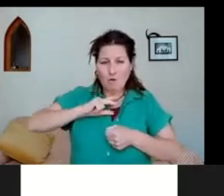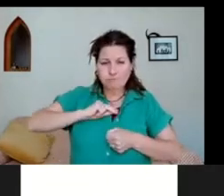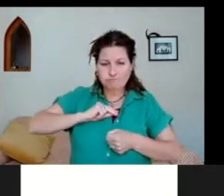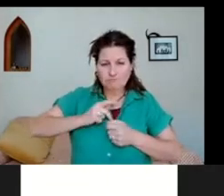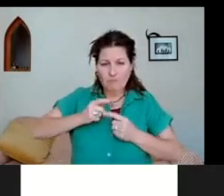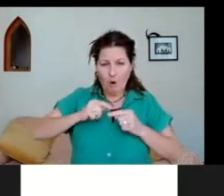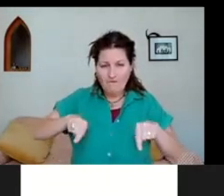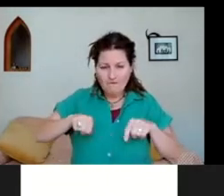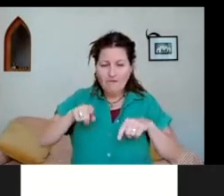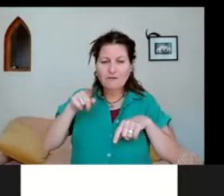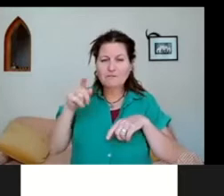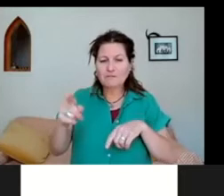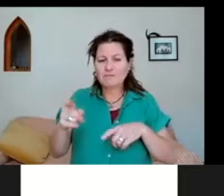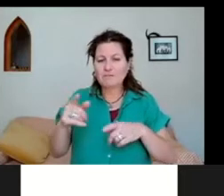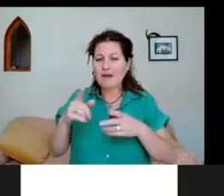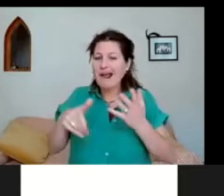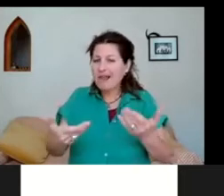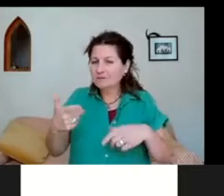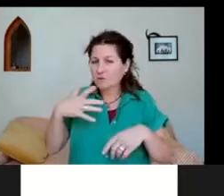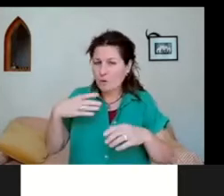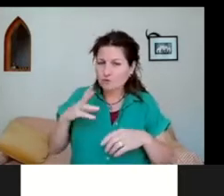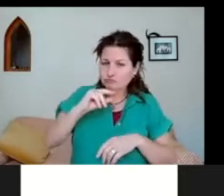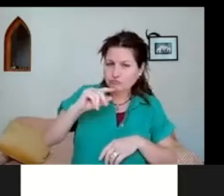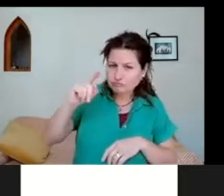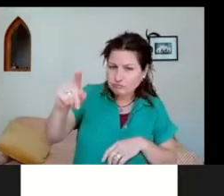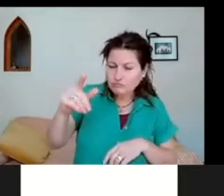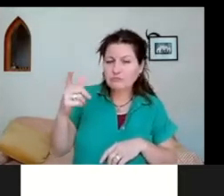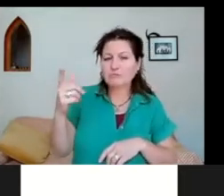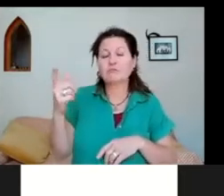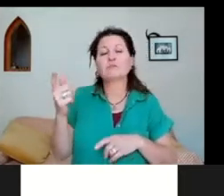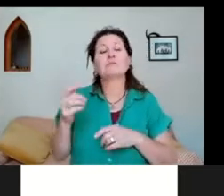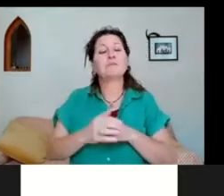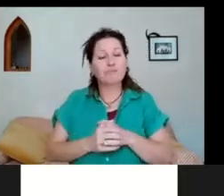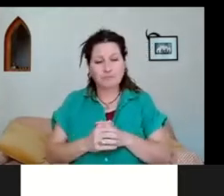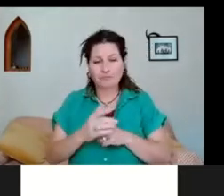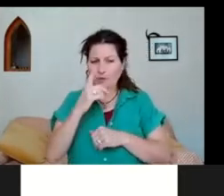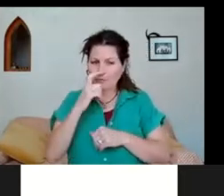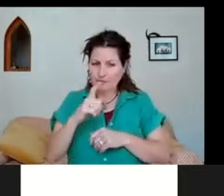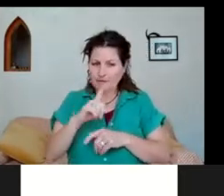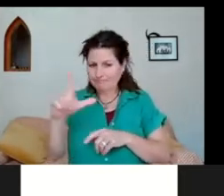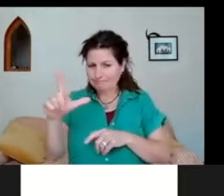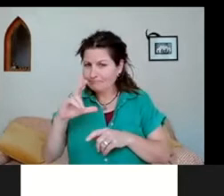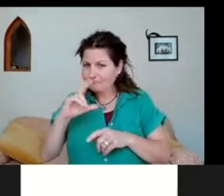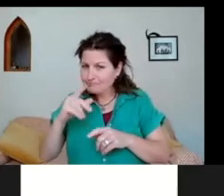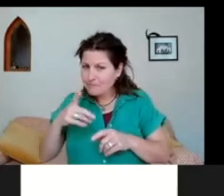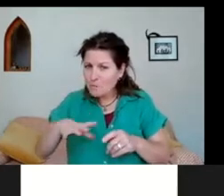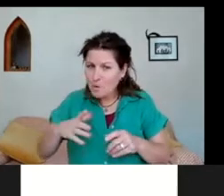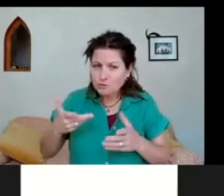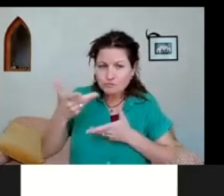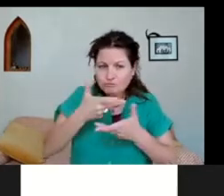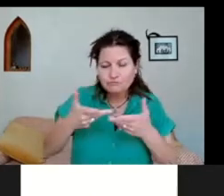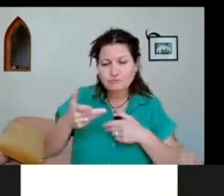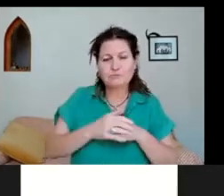screen. You can also hold the space bar to then talk. There's a few ways of visualizing